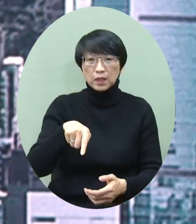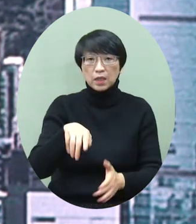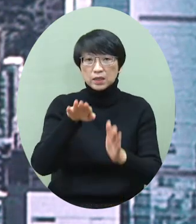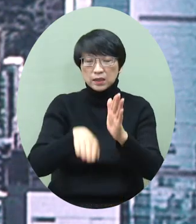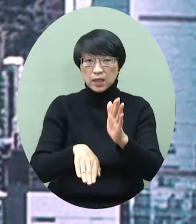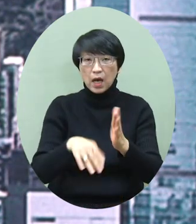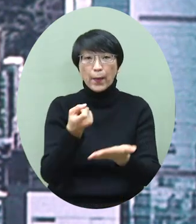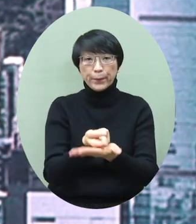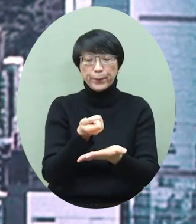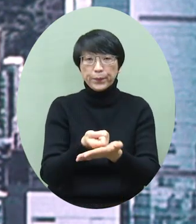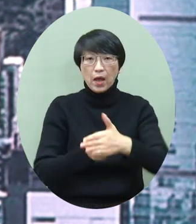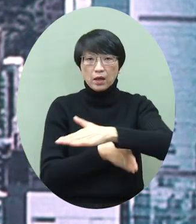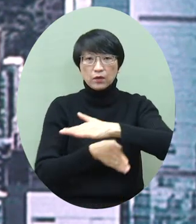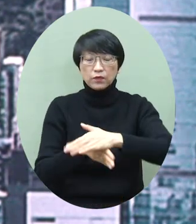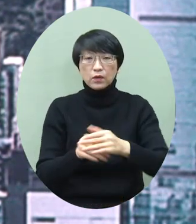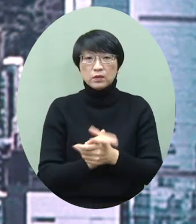a night.